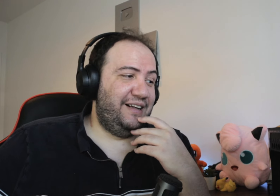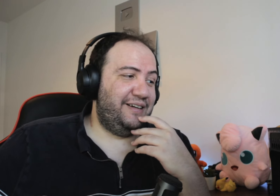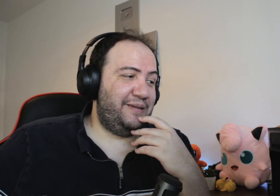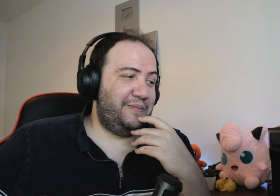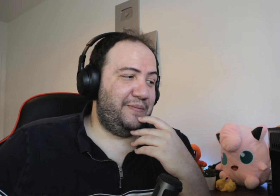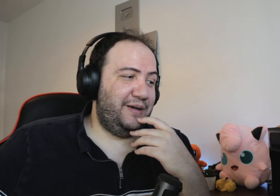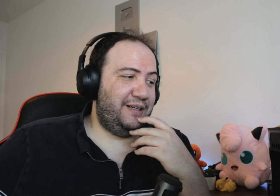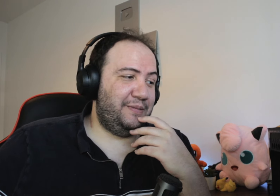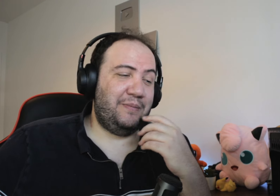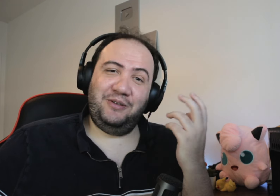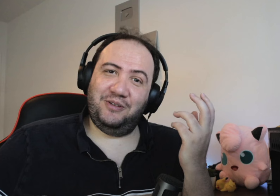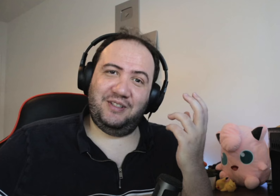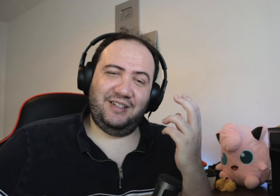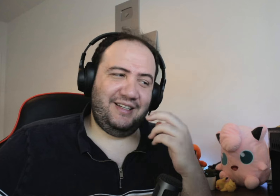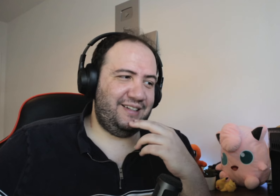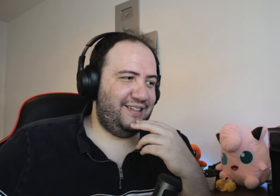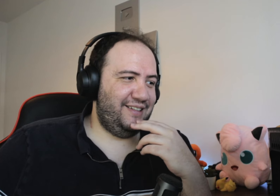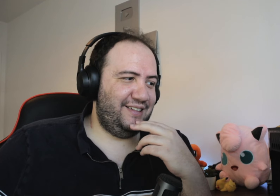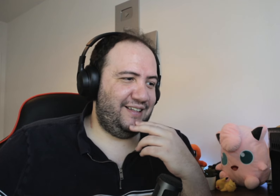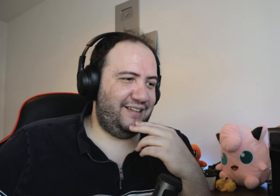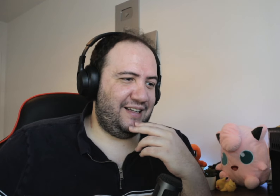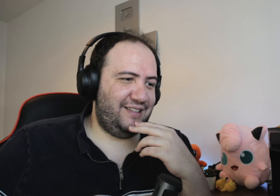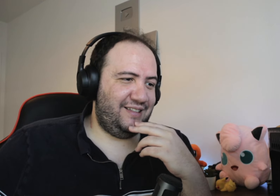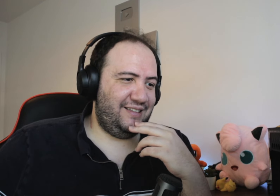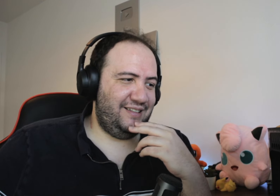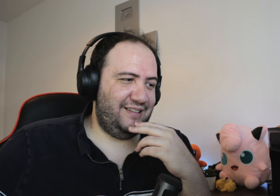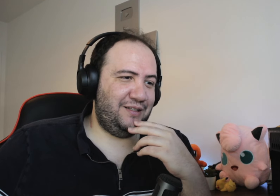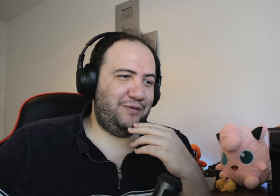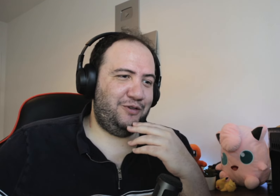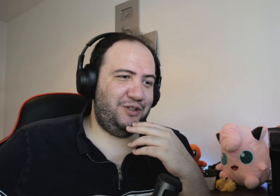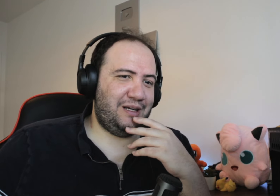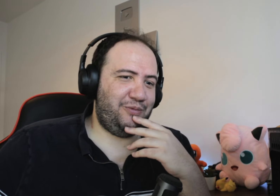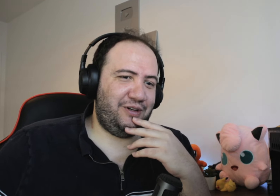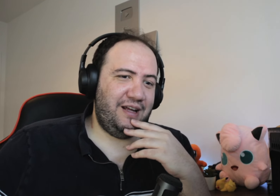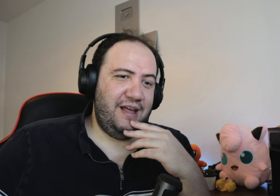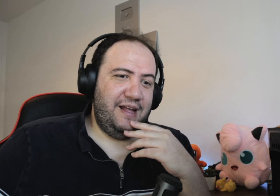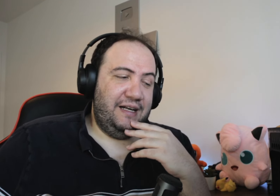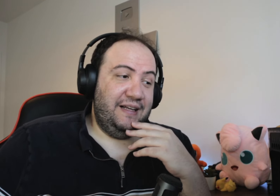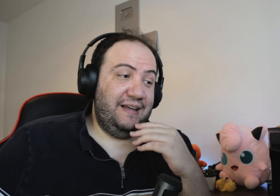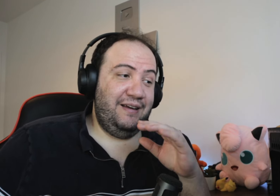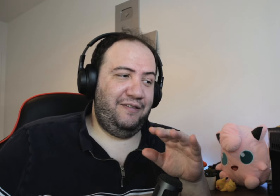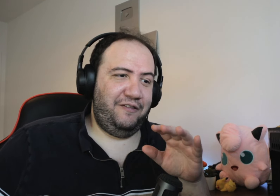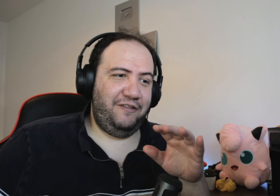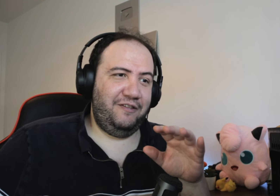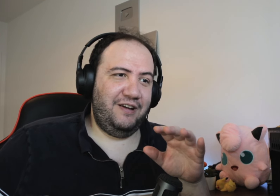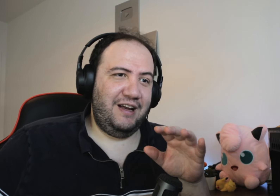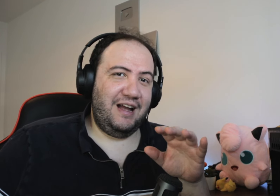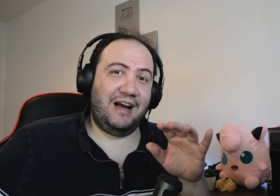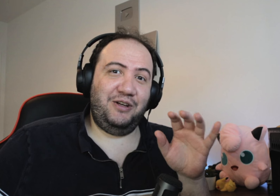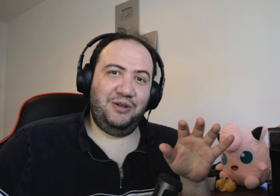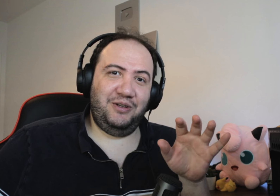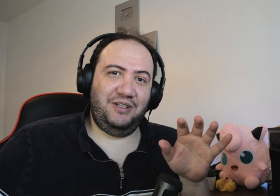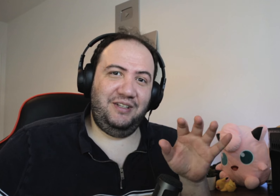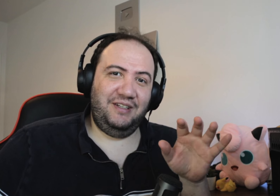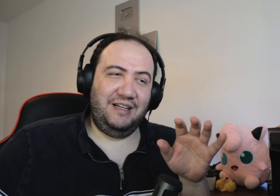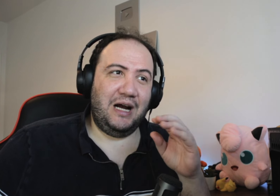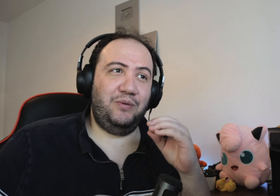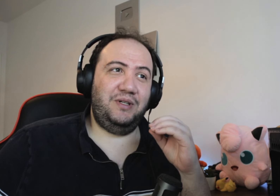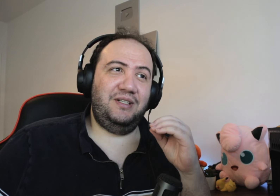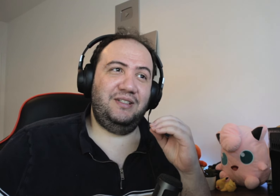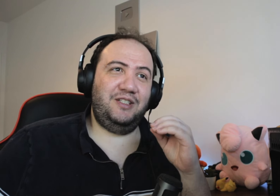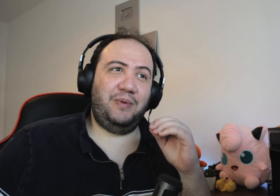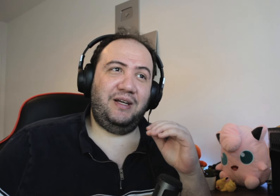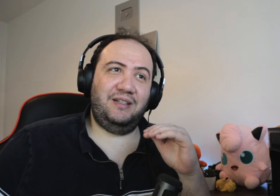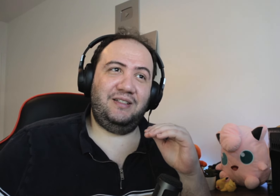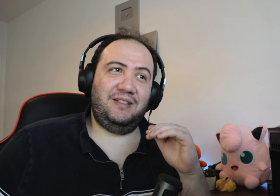But I'm interested And And that's That's the first step Right? If I could I